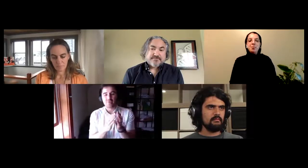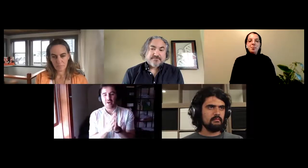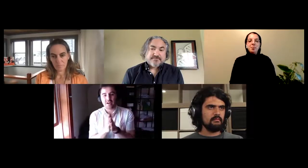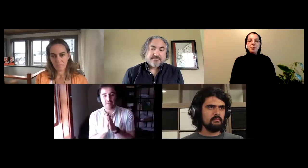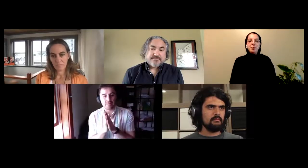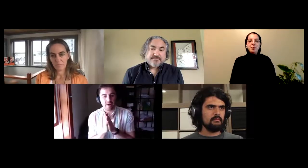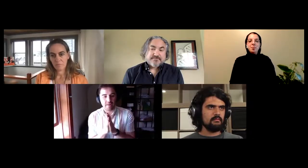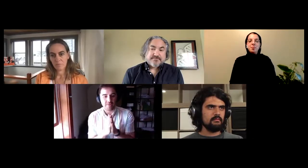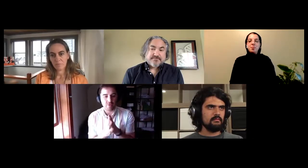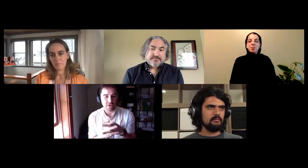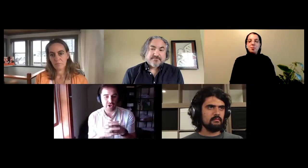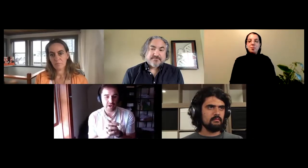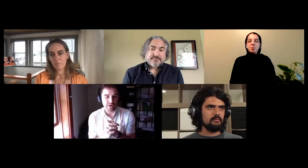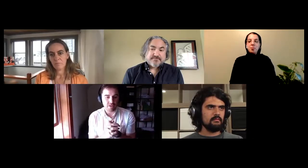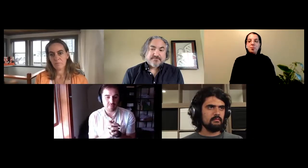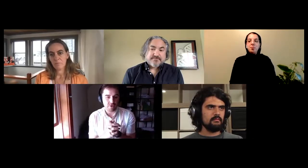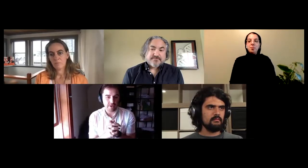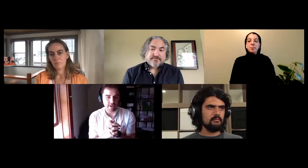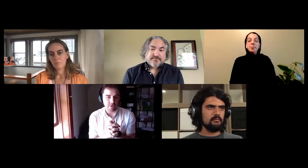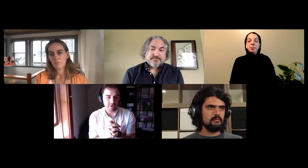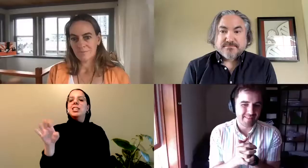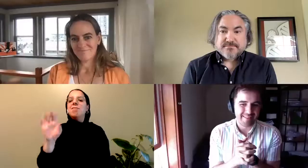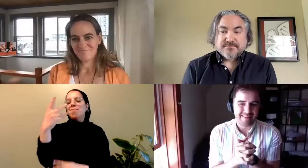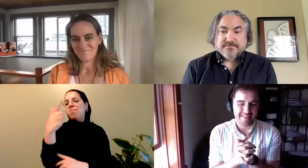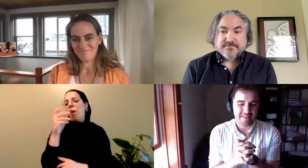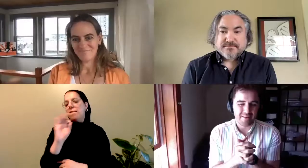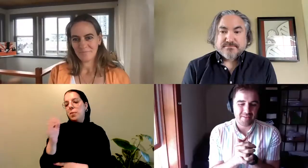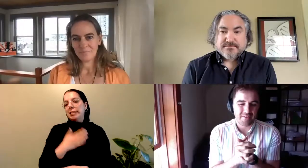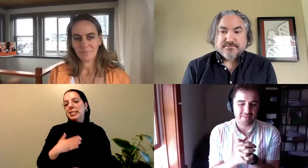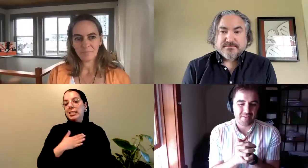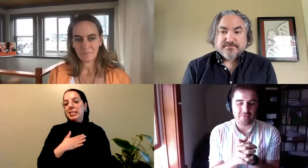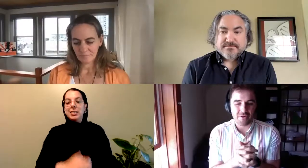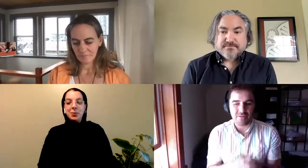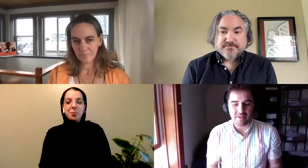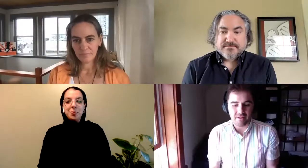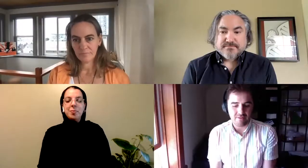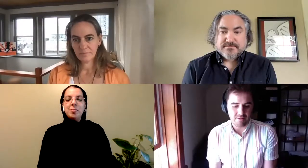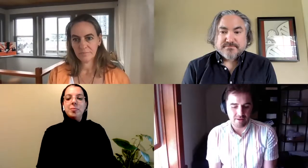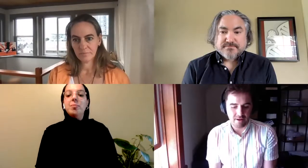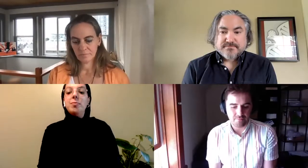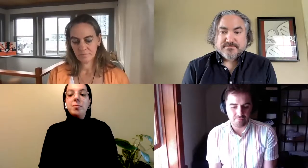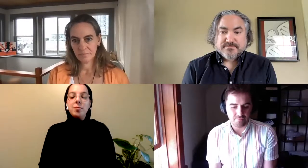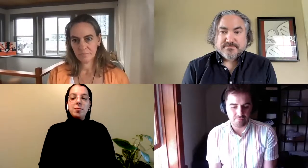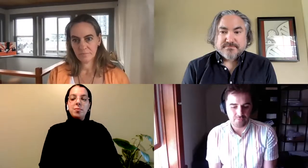We've got a couple of things you want to share just before we get going. The first is